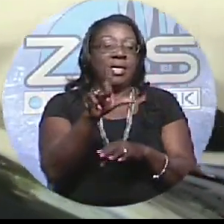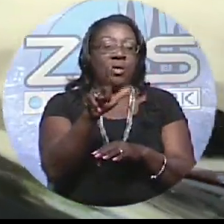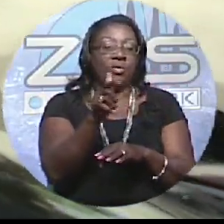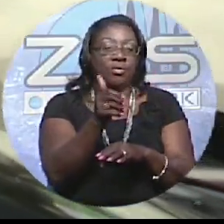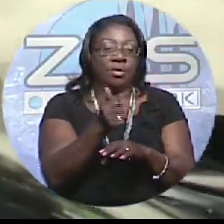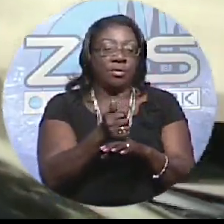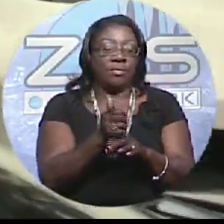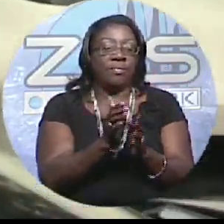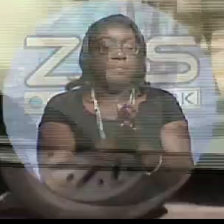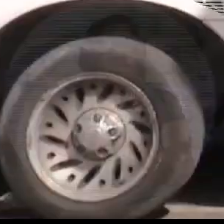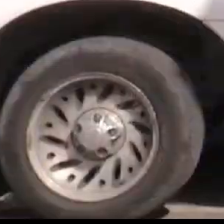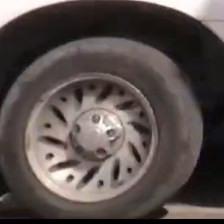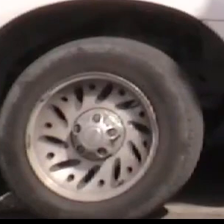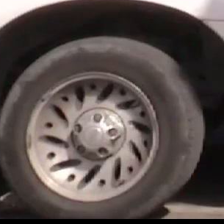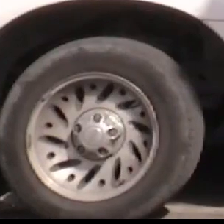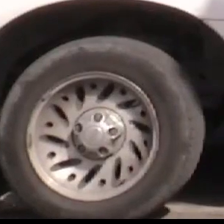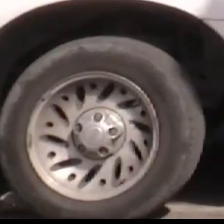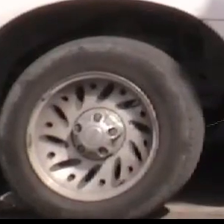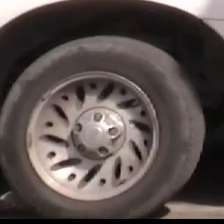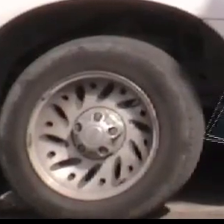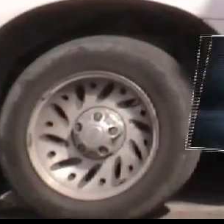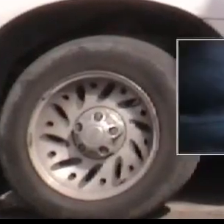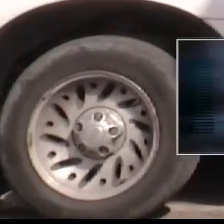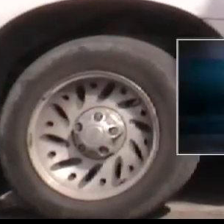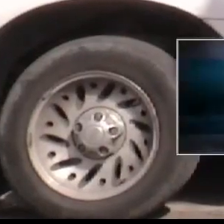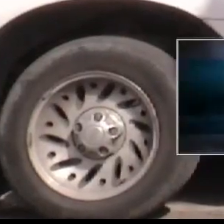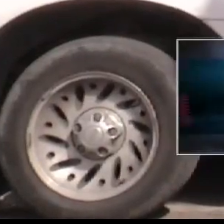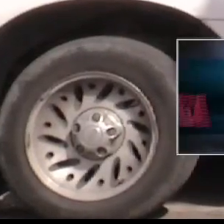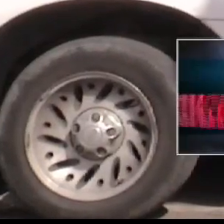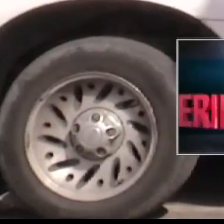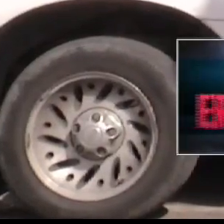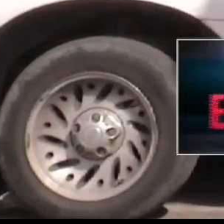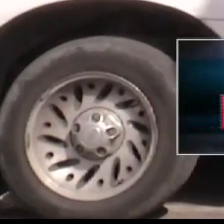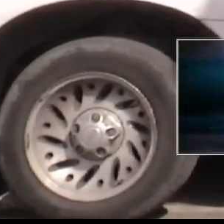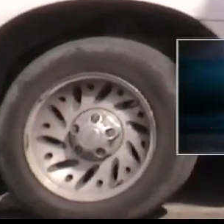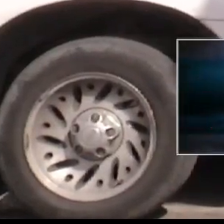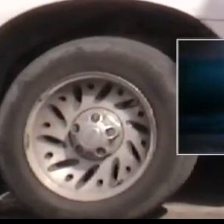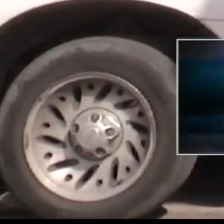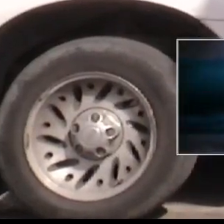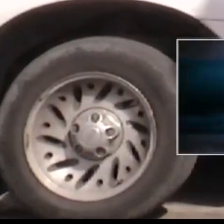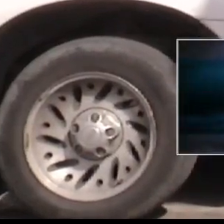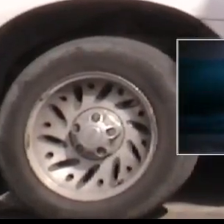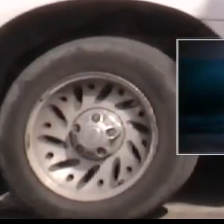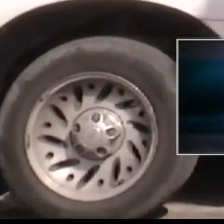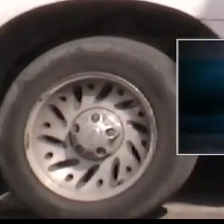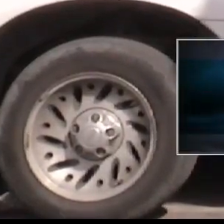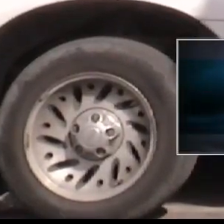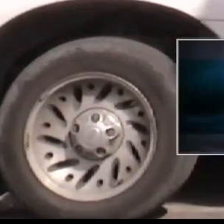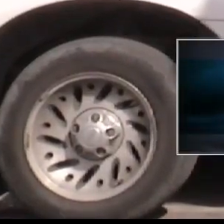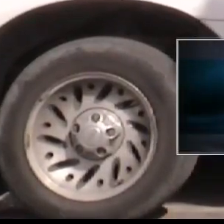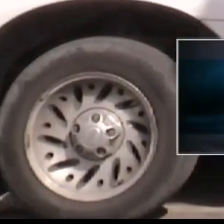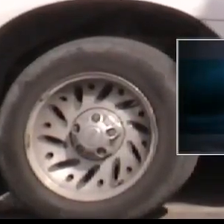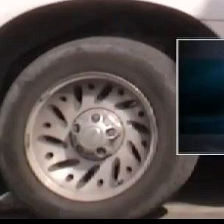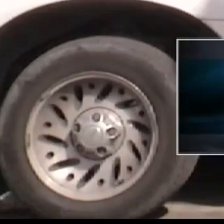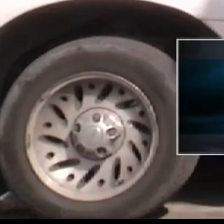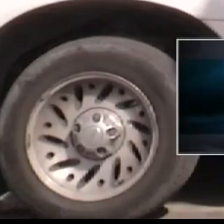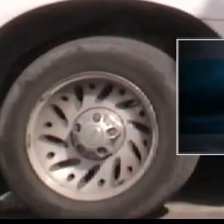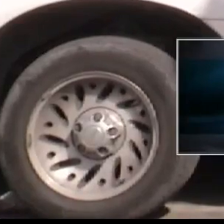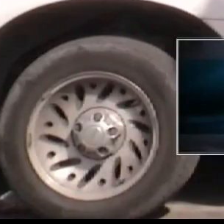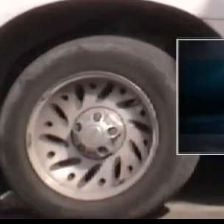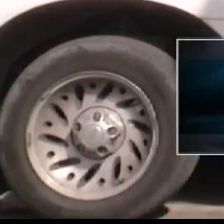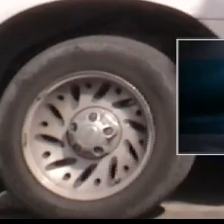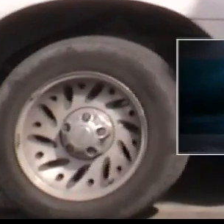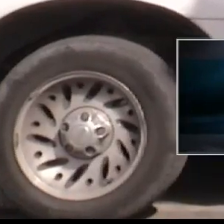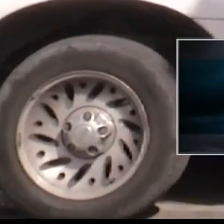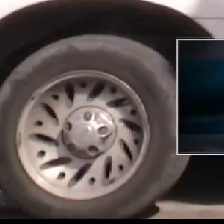Charles Fisher. Several civic organizations preparing for Tropical Storm Erika. I'll tell you what they're doing coming up in the